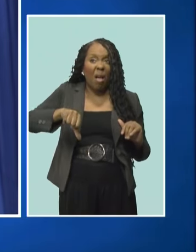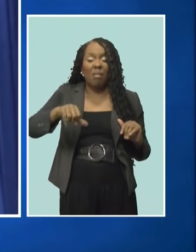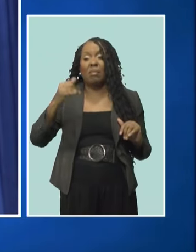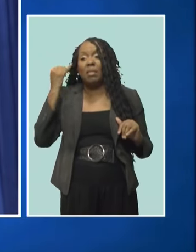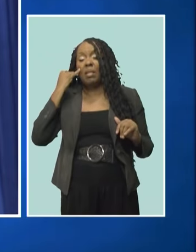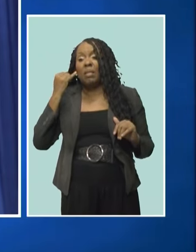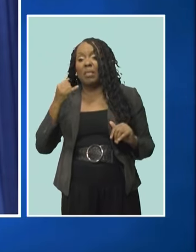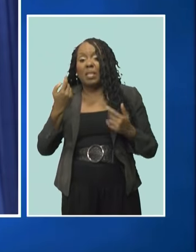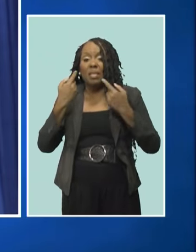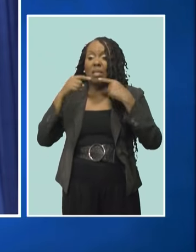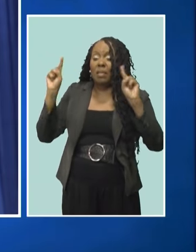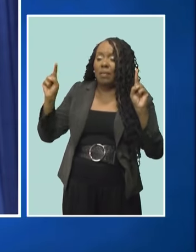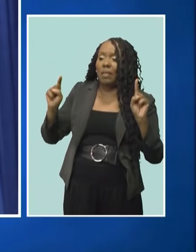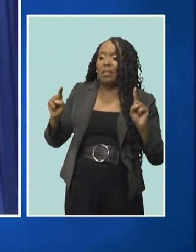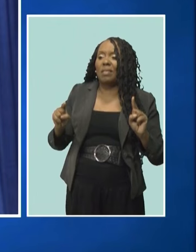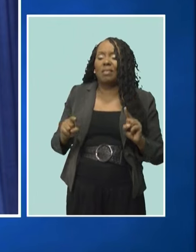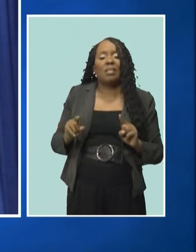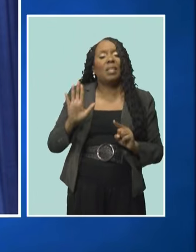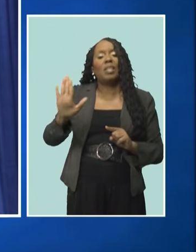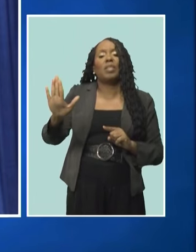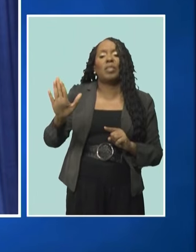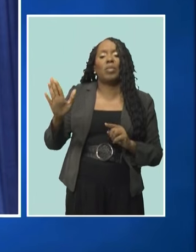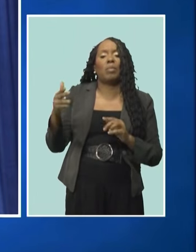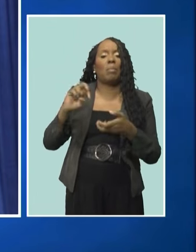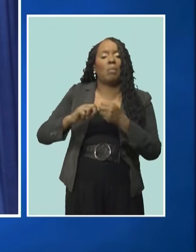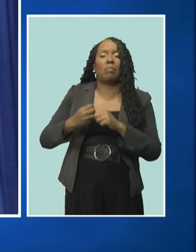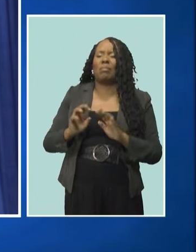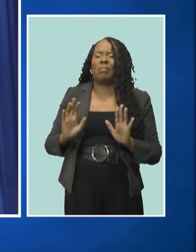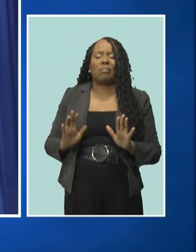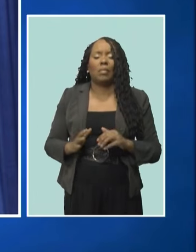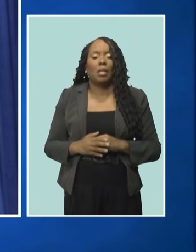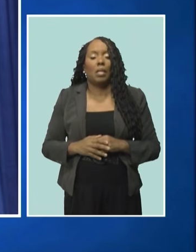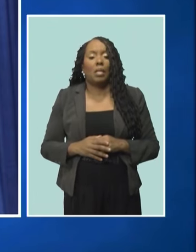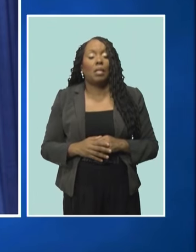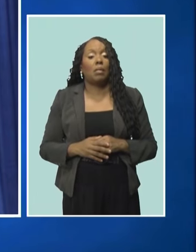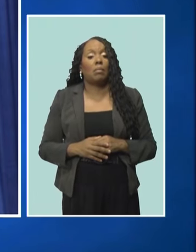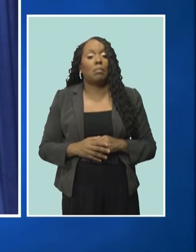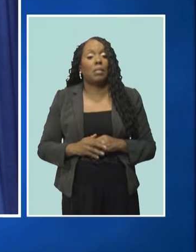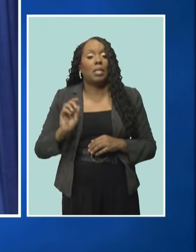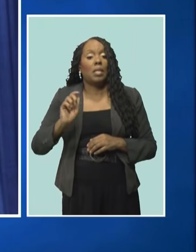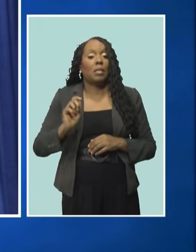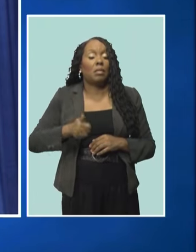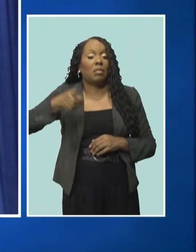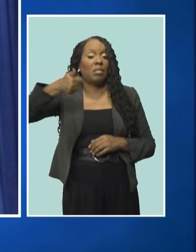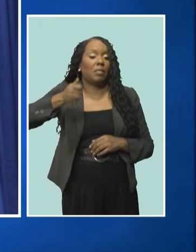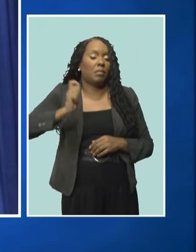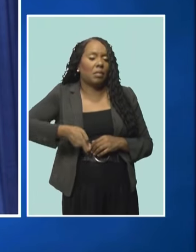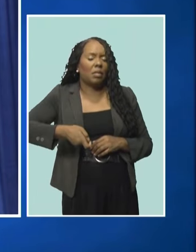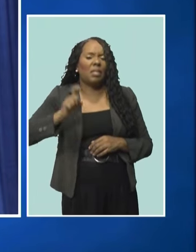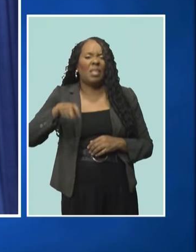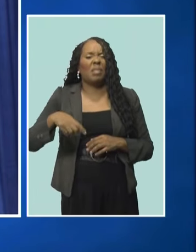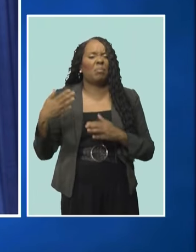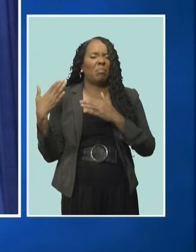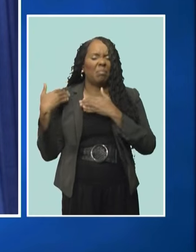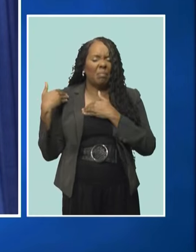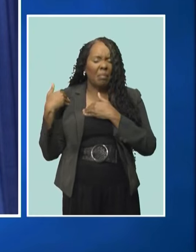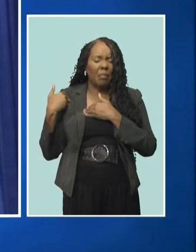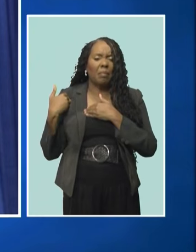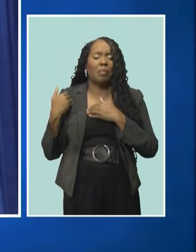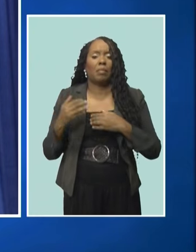you. I don't take that approach. I think as a Chief Justice, you have to be responsible. And you have to